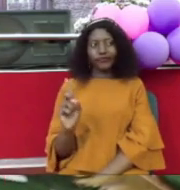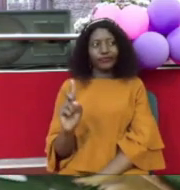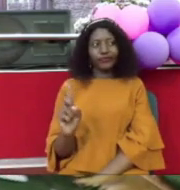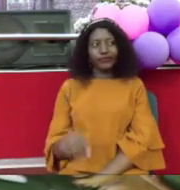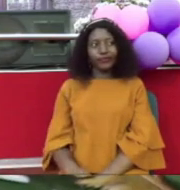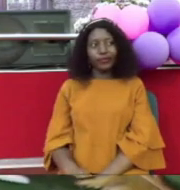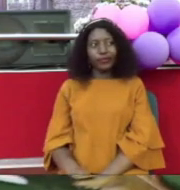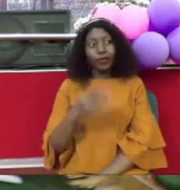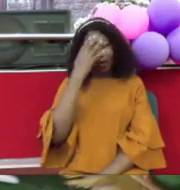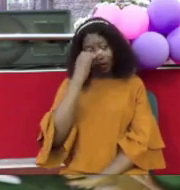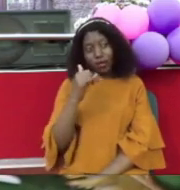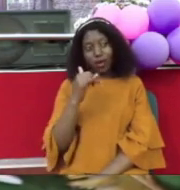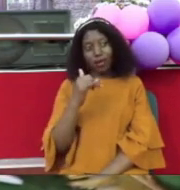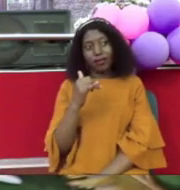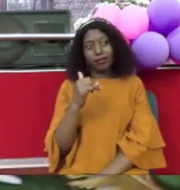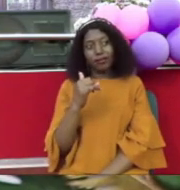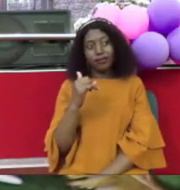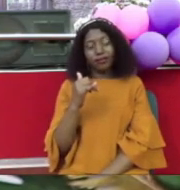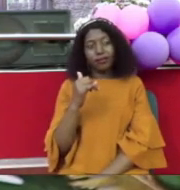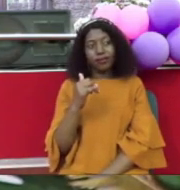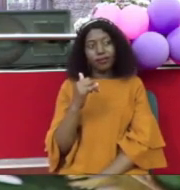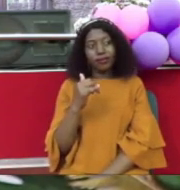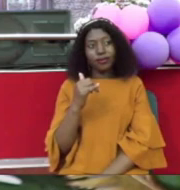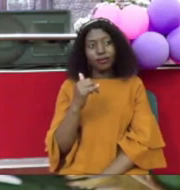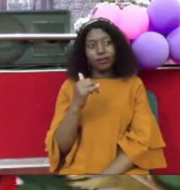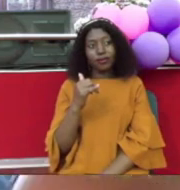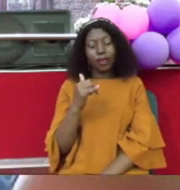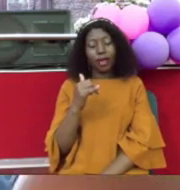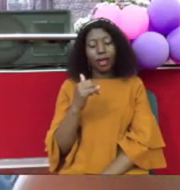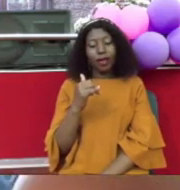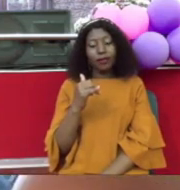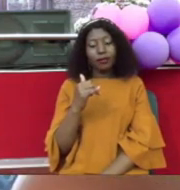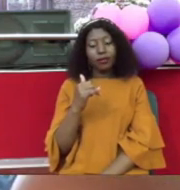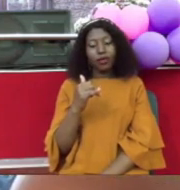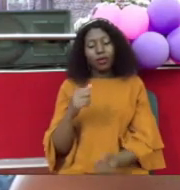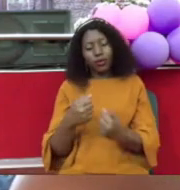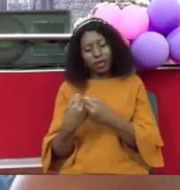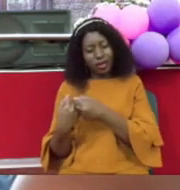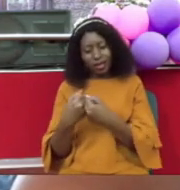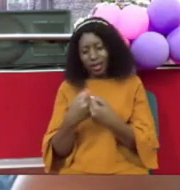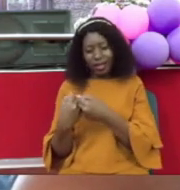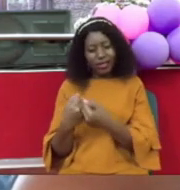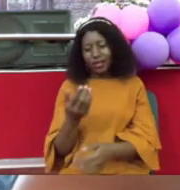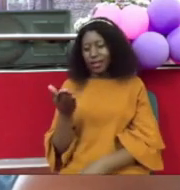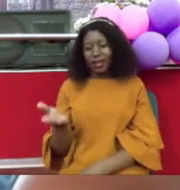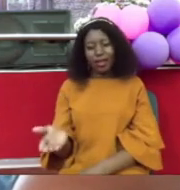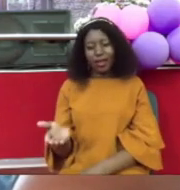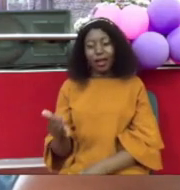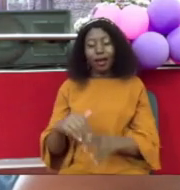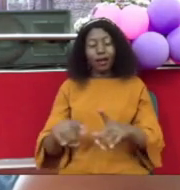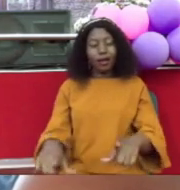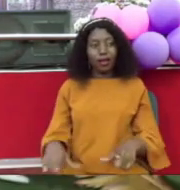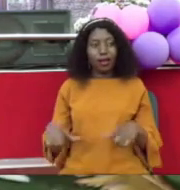usiogope. Why should you not fear? Kwa nini usiogope? Because there will be challenging seasons, challenging moments in our lives. Kwa sababu